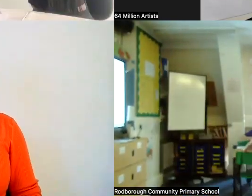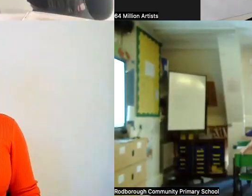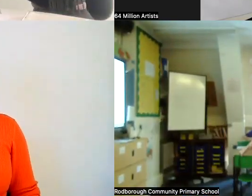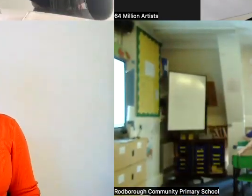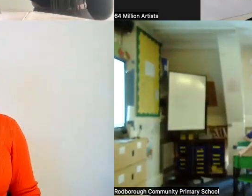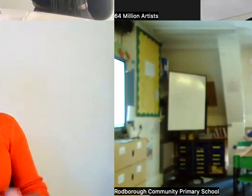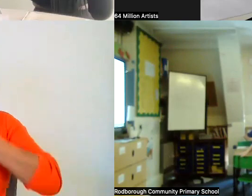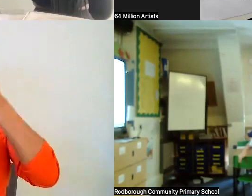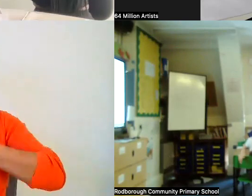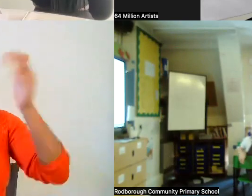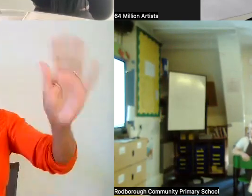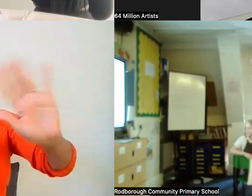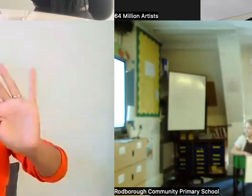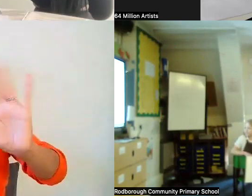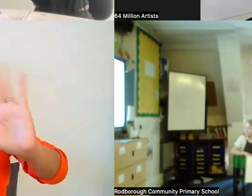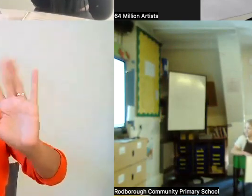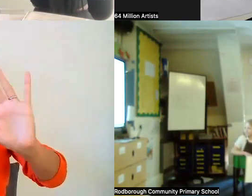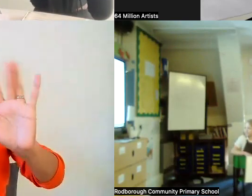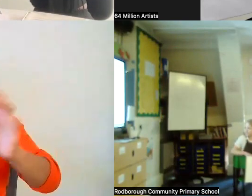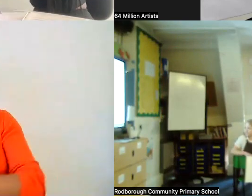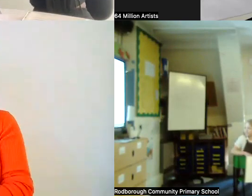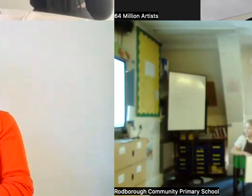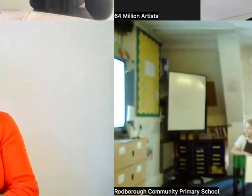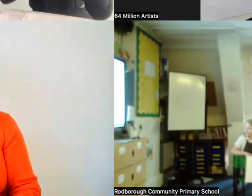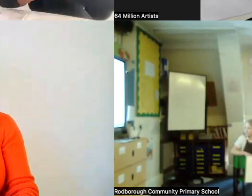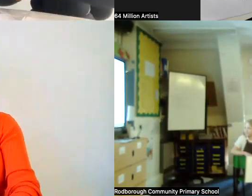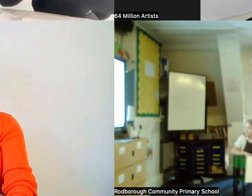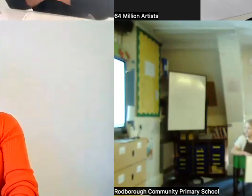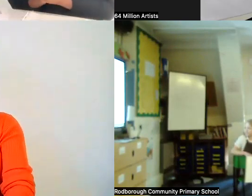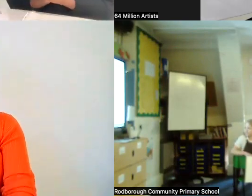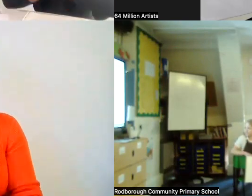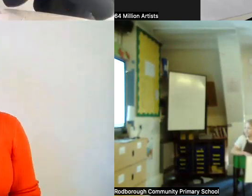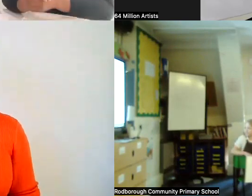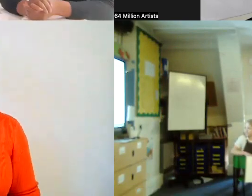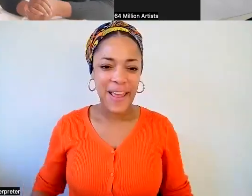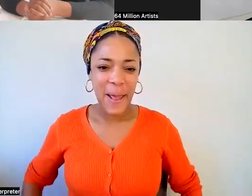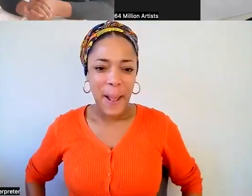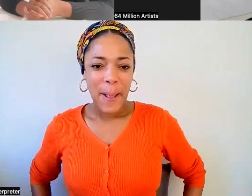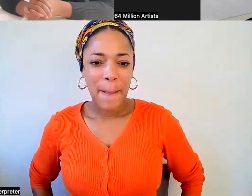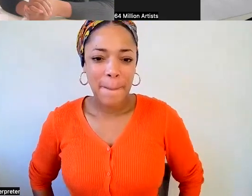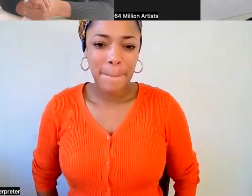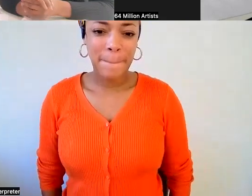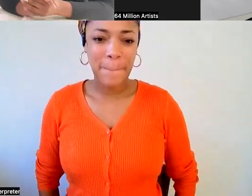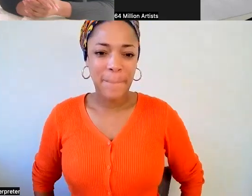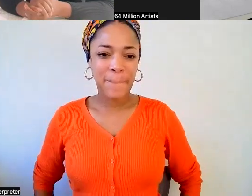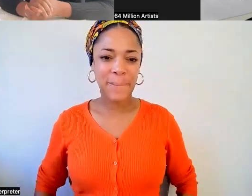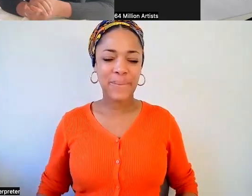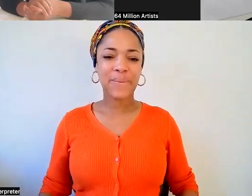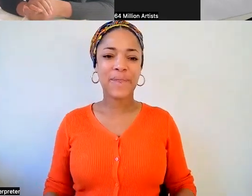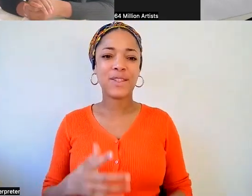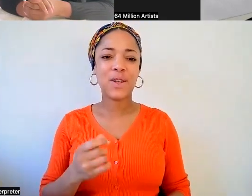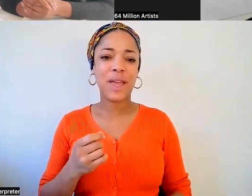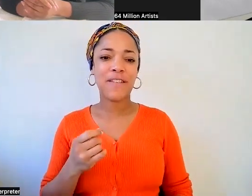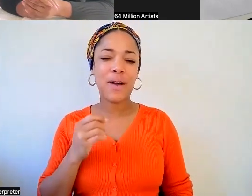Well done. Bye. Yes, you're ready to. Right. Bye, Robert Community School. Very good. We have our lemon